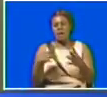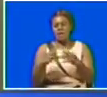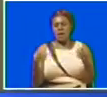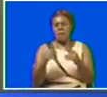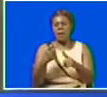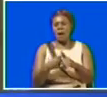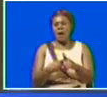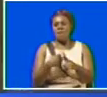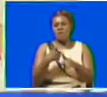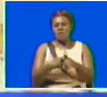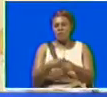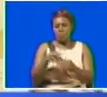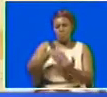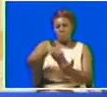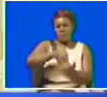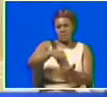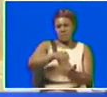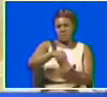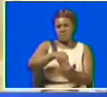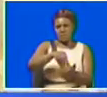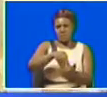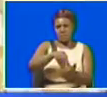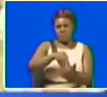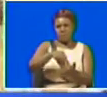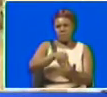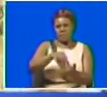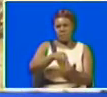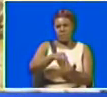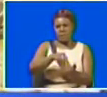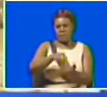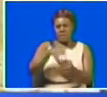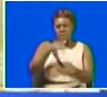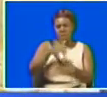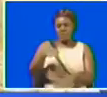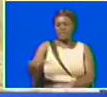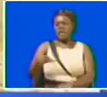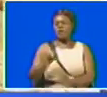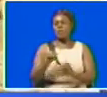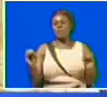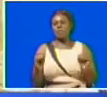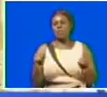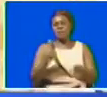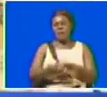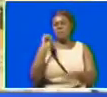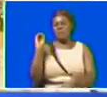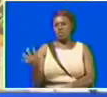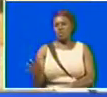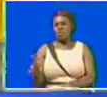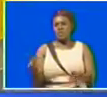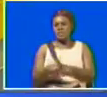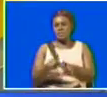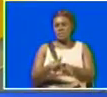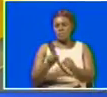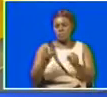made from recycled plastics. It's a biodegradable plastic, which does not harm the environment even when disposed outside. It's also